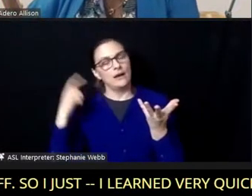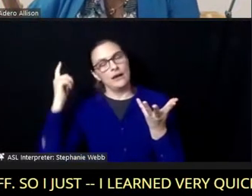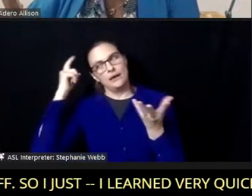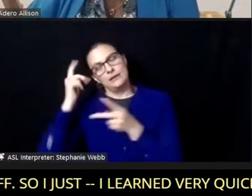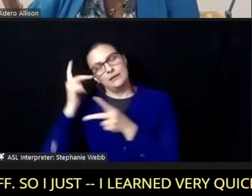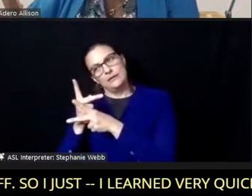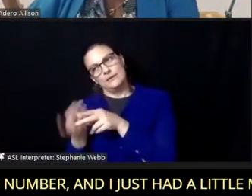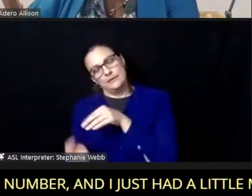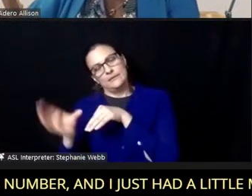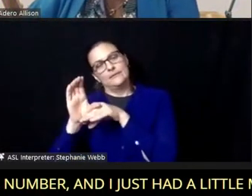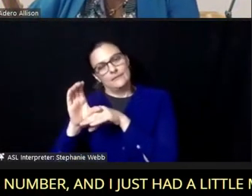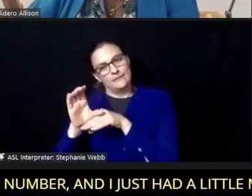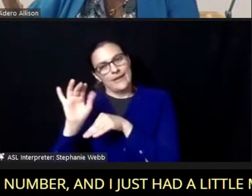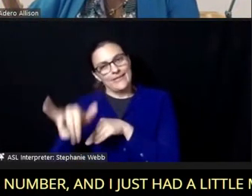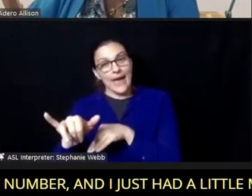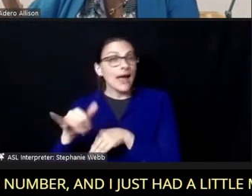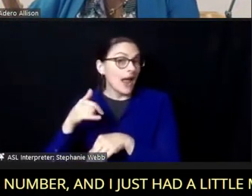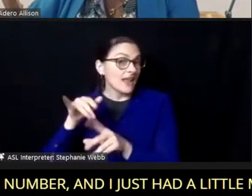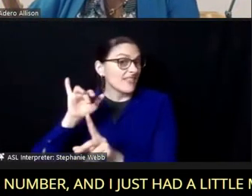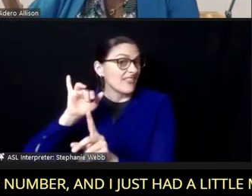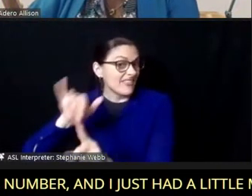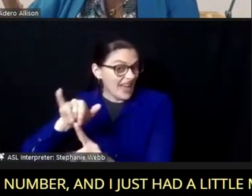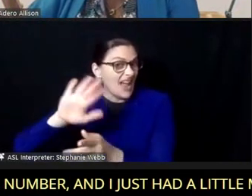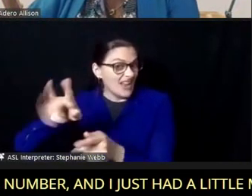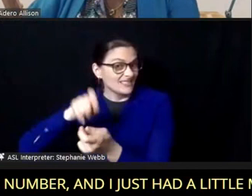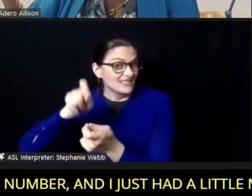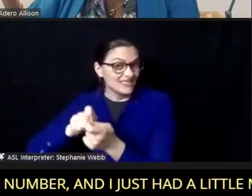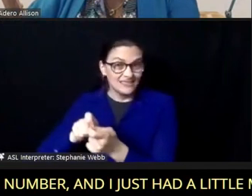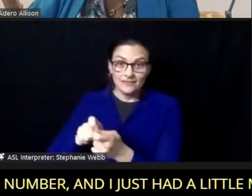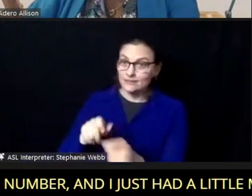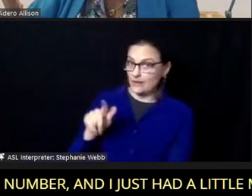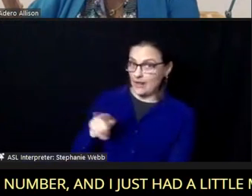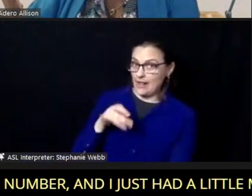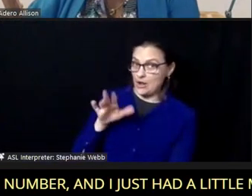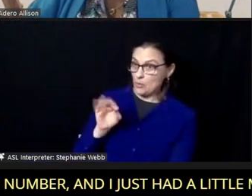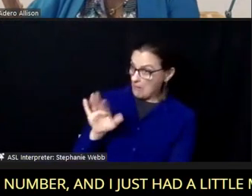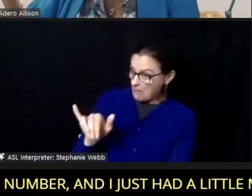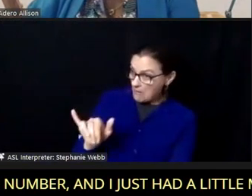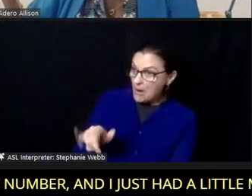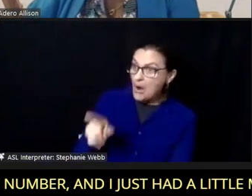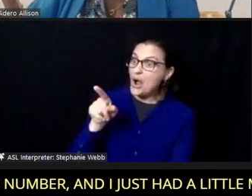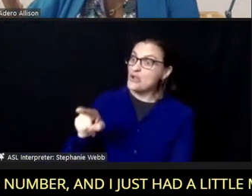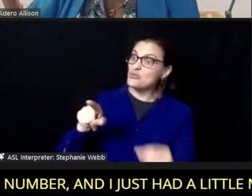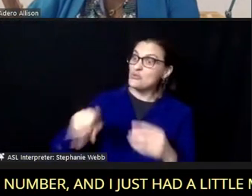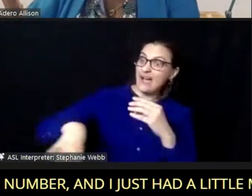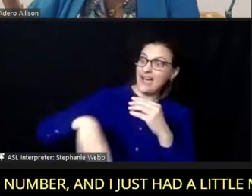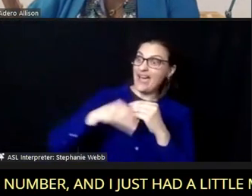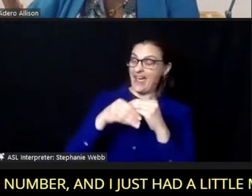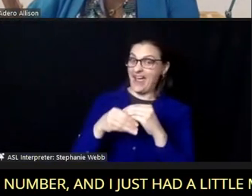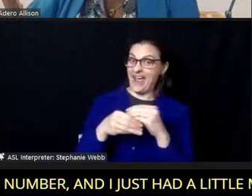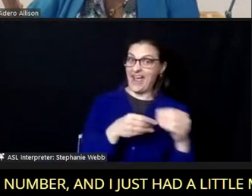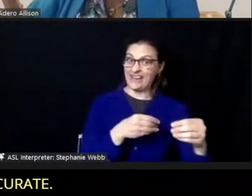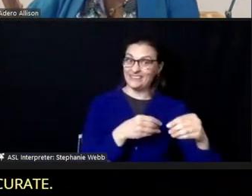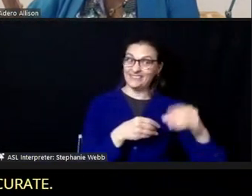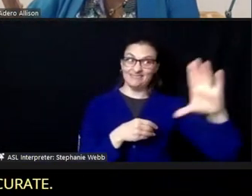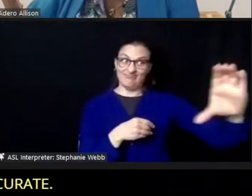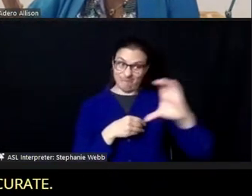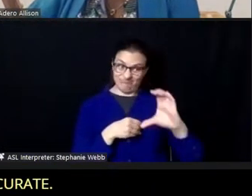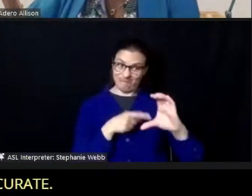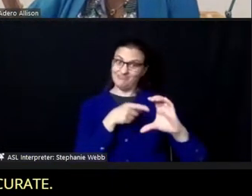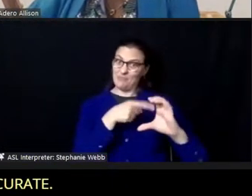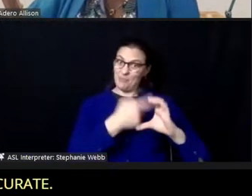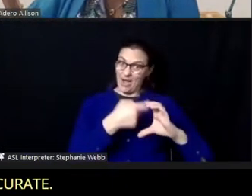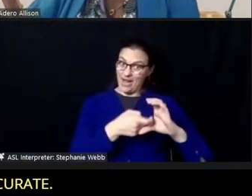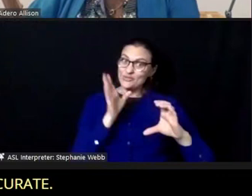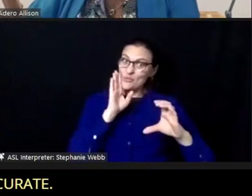Plus 50% formula ended up being pretty accurate. Yeah, when you carry it out over the fact that I was paying